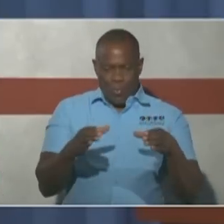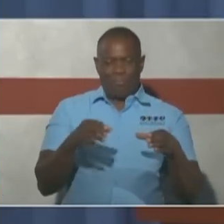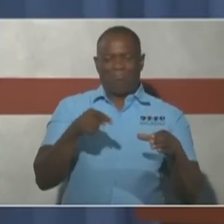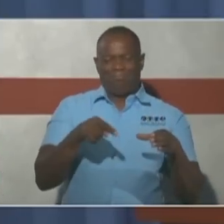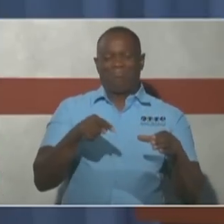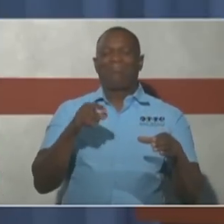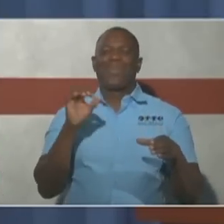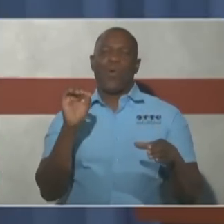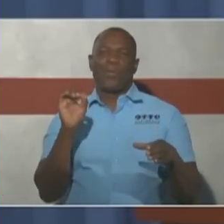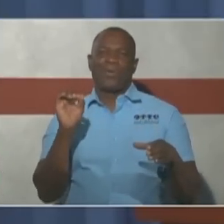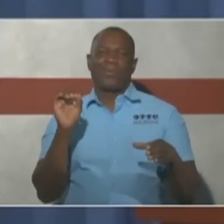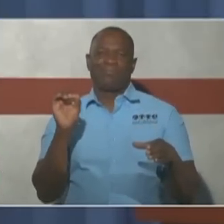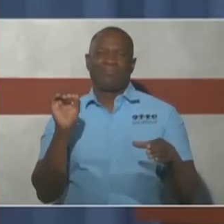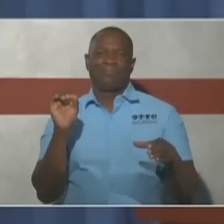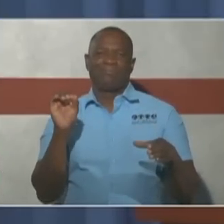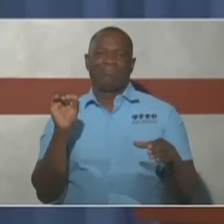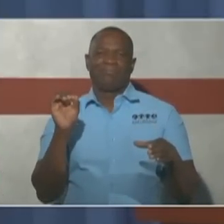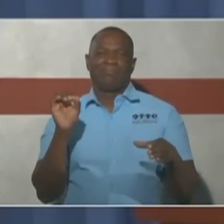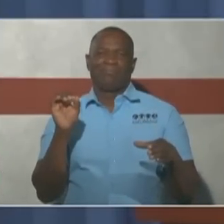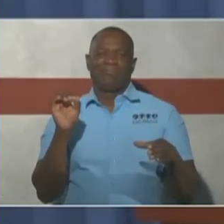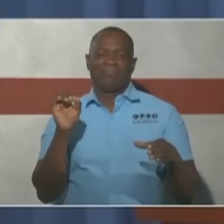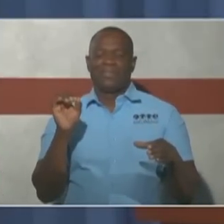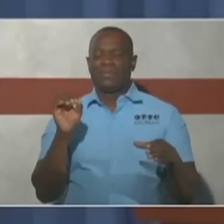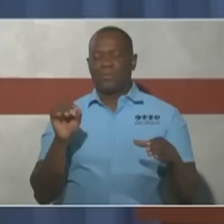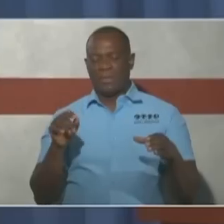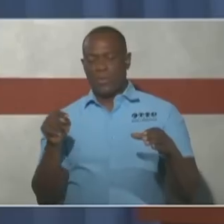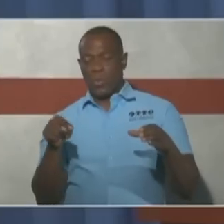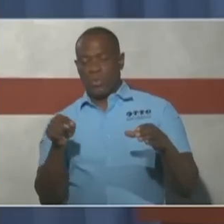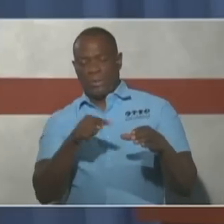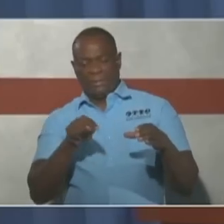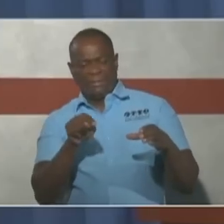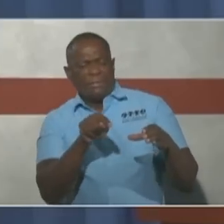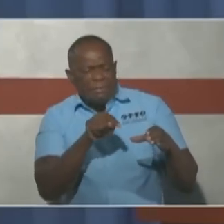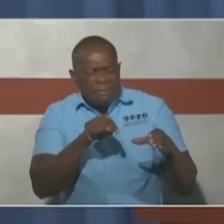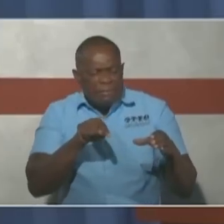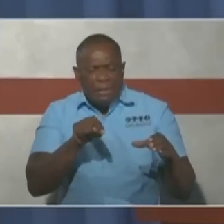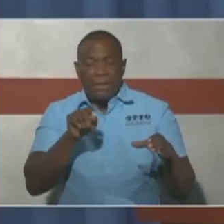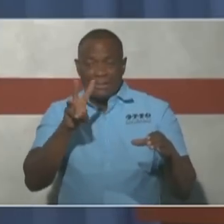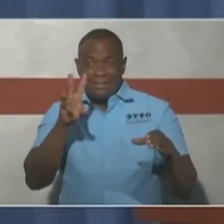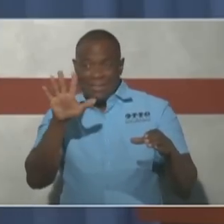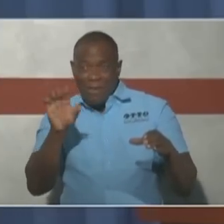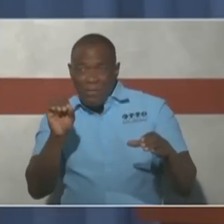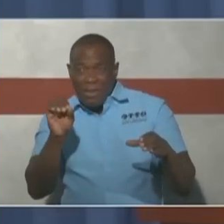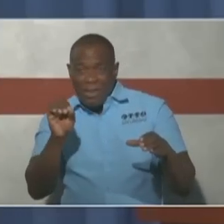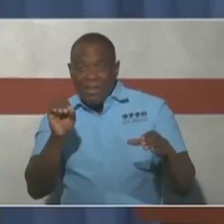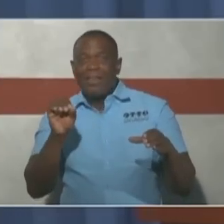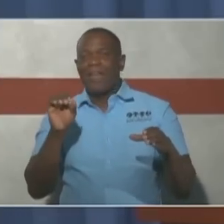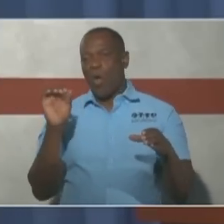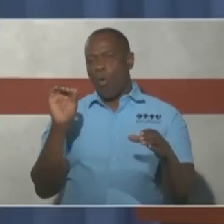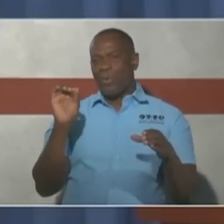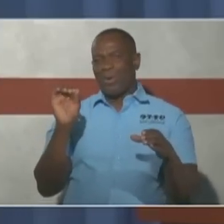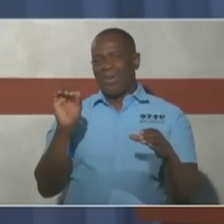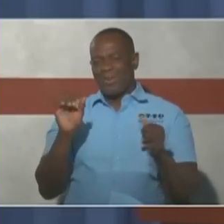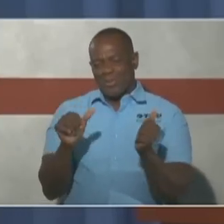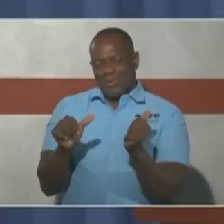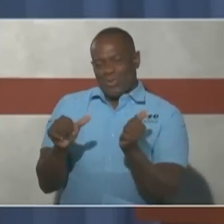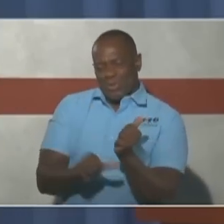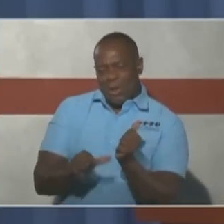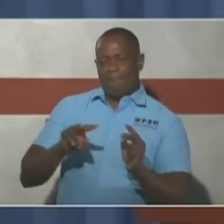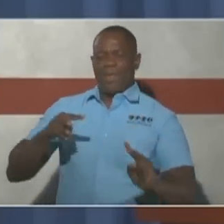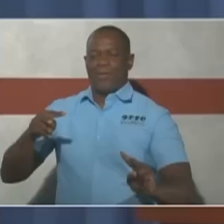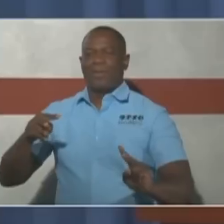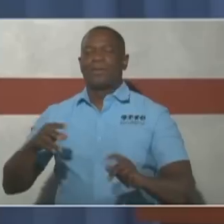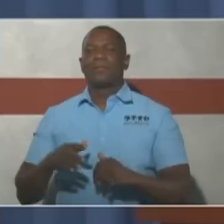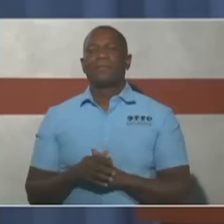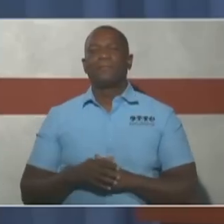as part of this Omicron complex. So they're all considered Omicron, and they're referred to as Omicron subvariants. Now,